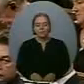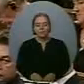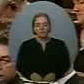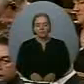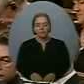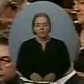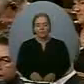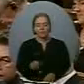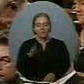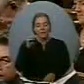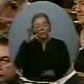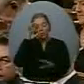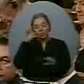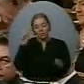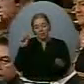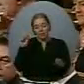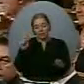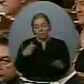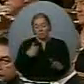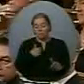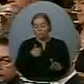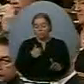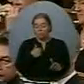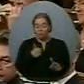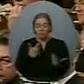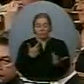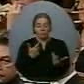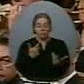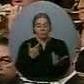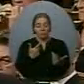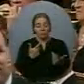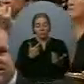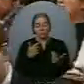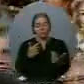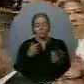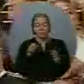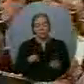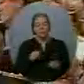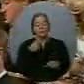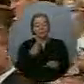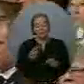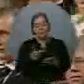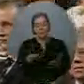my friend opposite. Neither of the three individuals he mentioned approved any of the 32 projects. I do. I'm happy to give it up. The Honorable Mayor. Mayor.